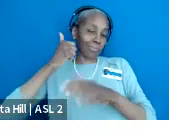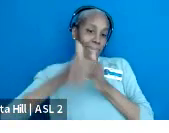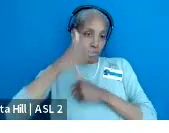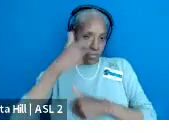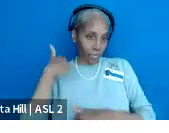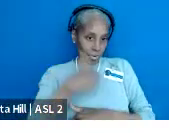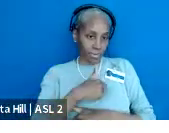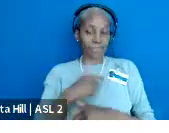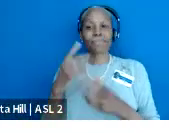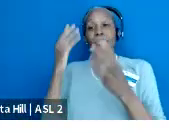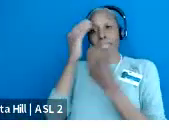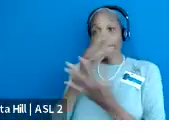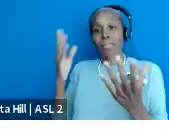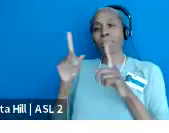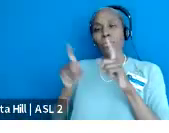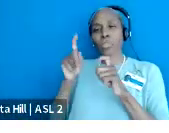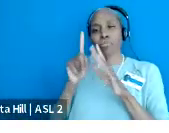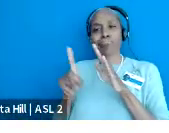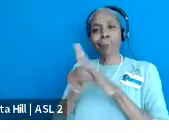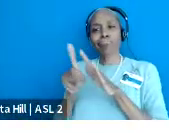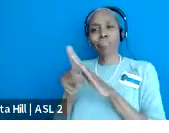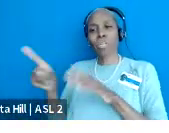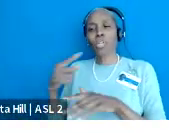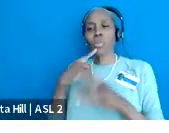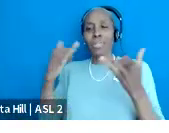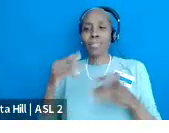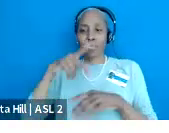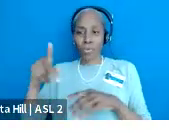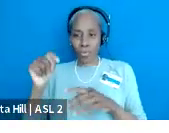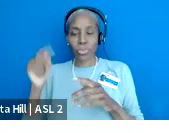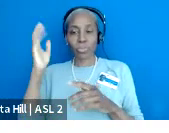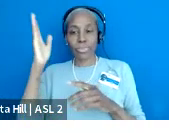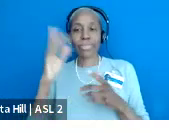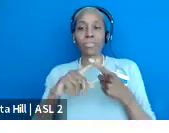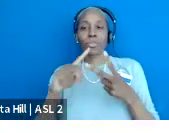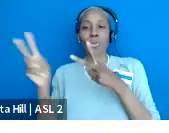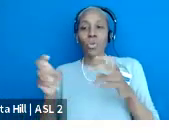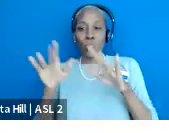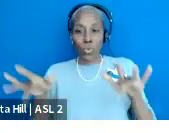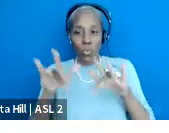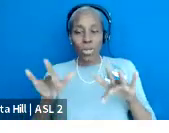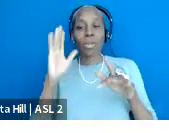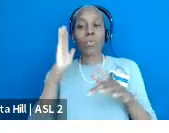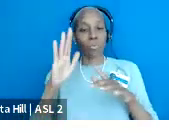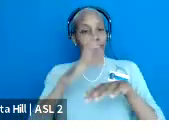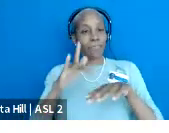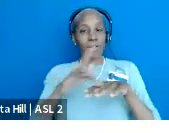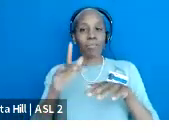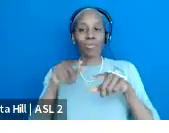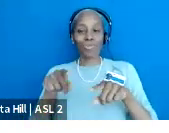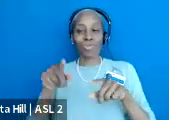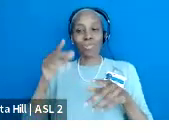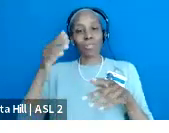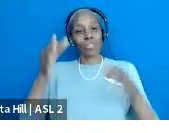I want to make an announcement because there were some questions. This PowerPoint presentation and a recording of this presentation will be available on the